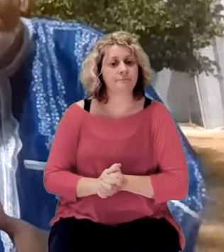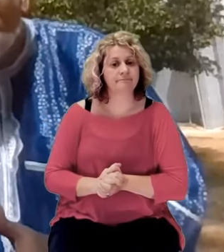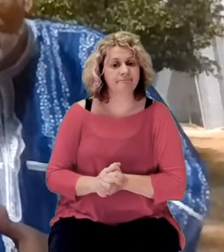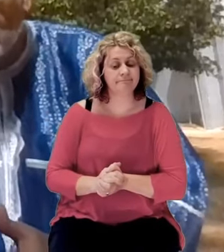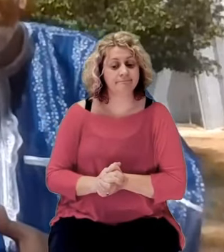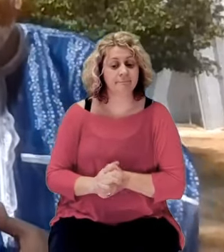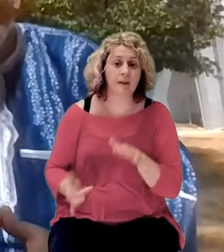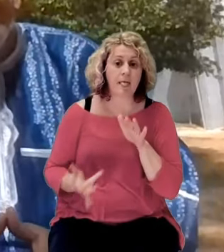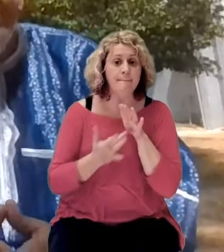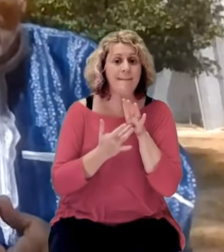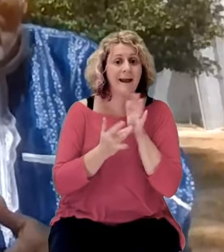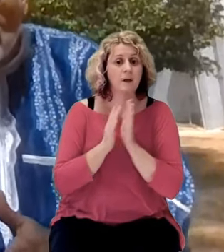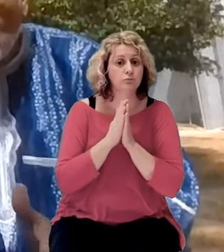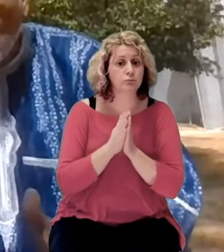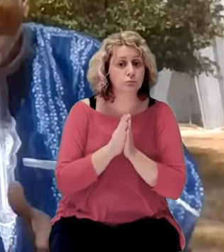things personally.